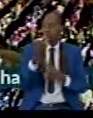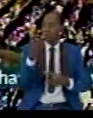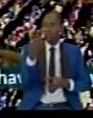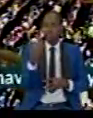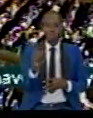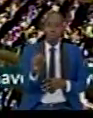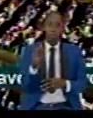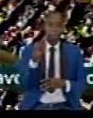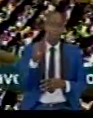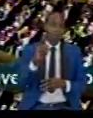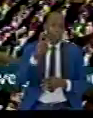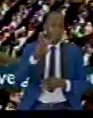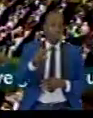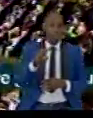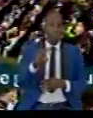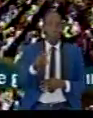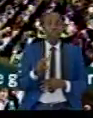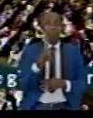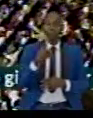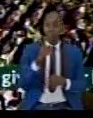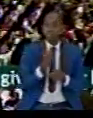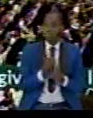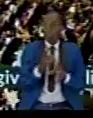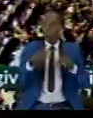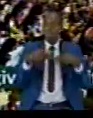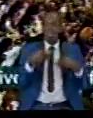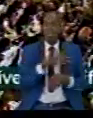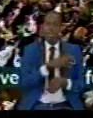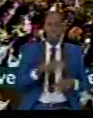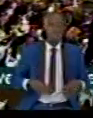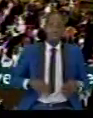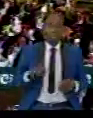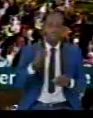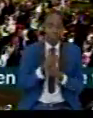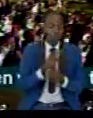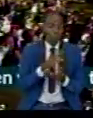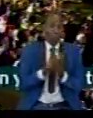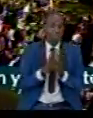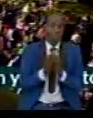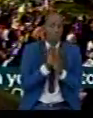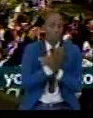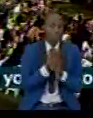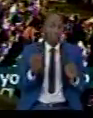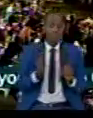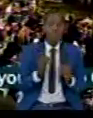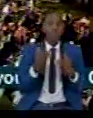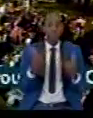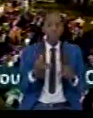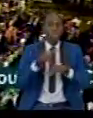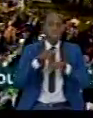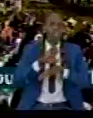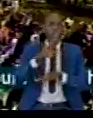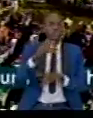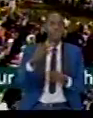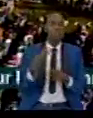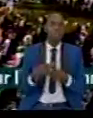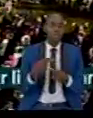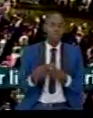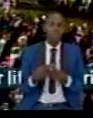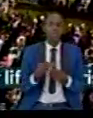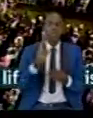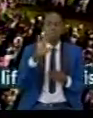please send your name, your phone number, and your location